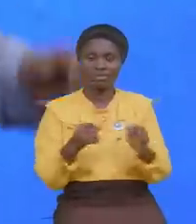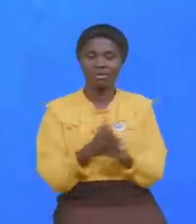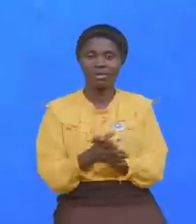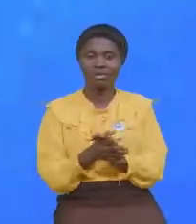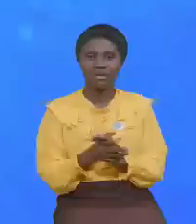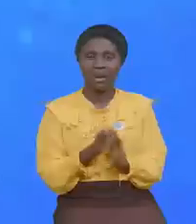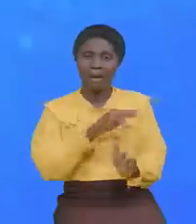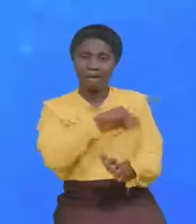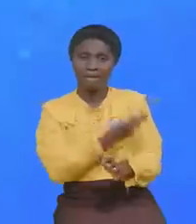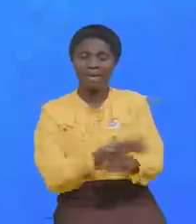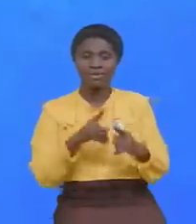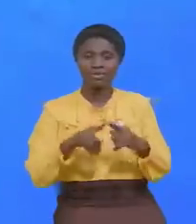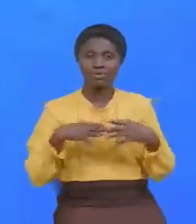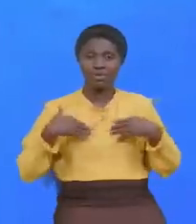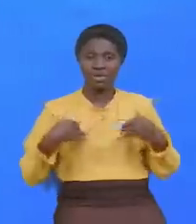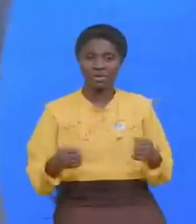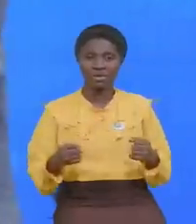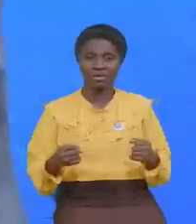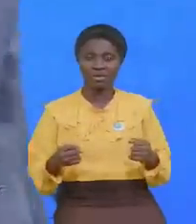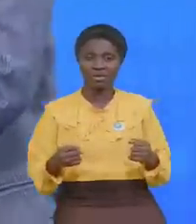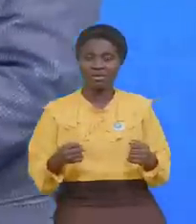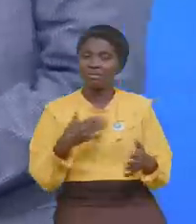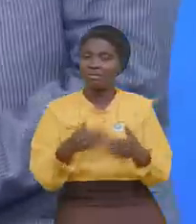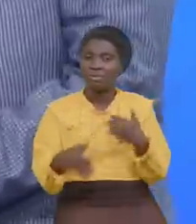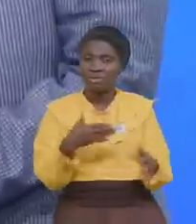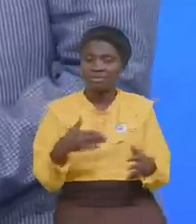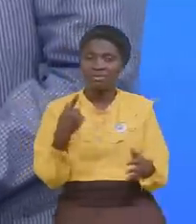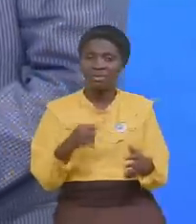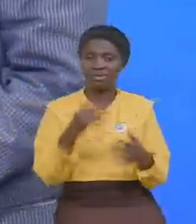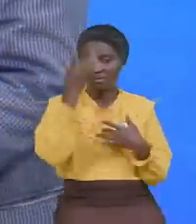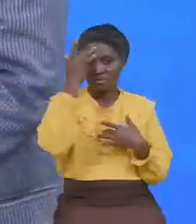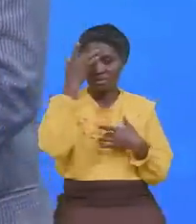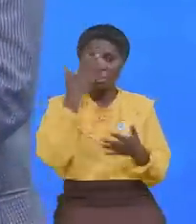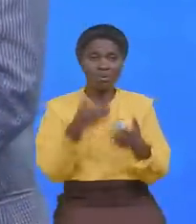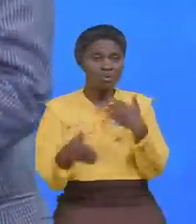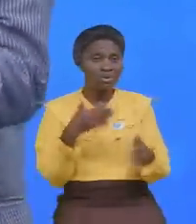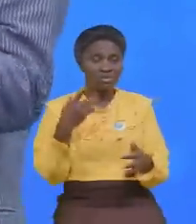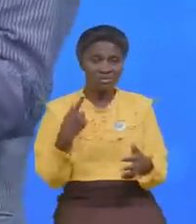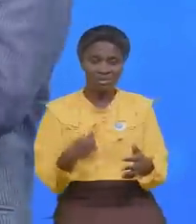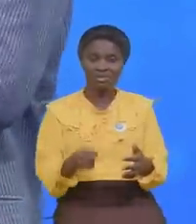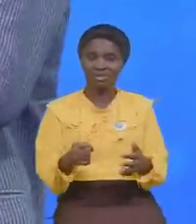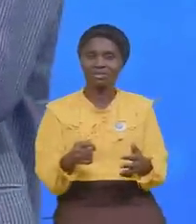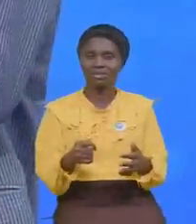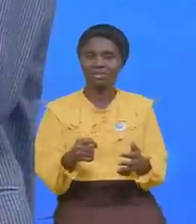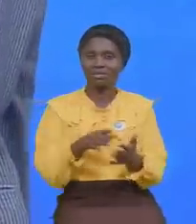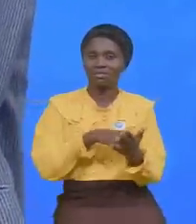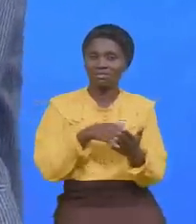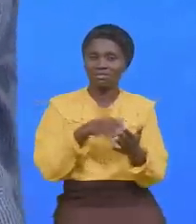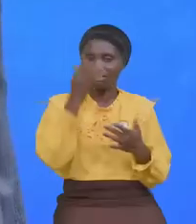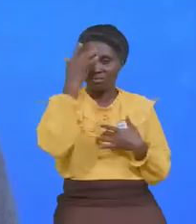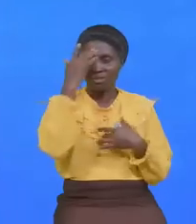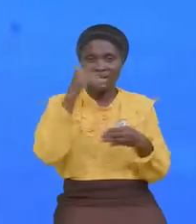Mighty to heal. Whatever the sickness and whatever the impairment in your life, you meet